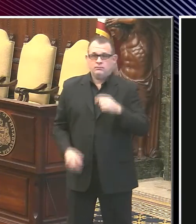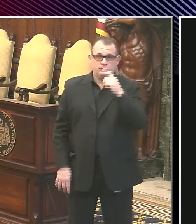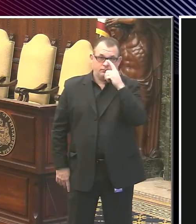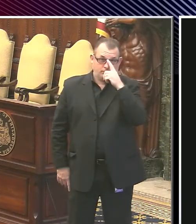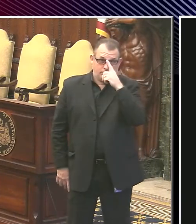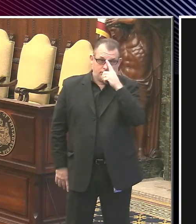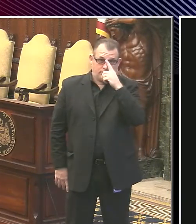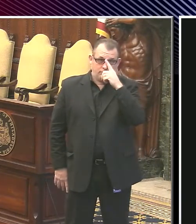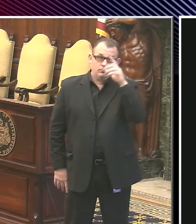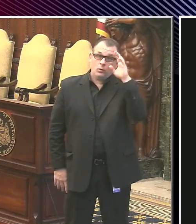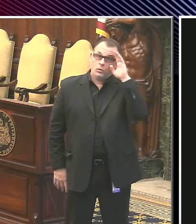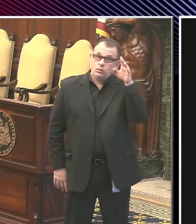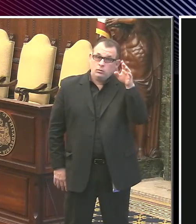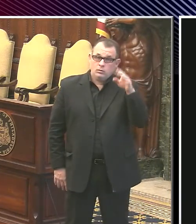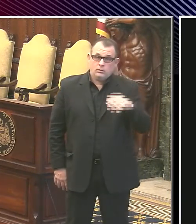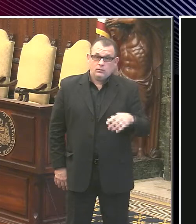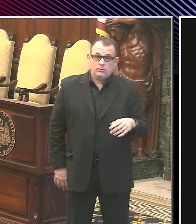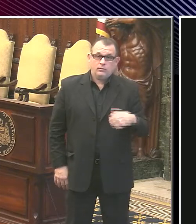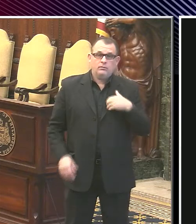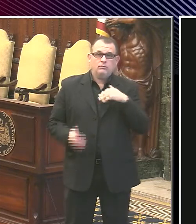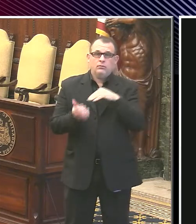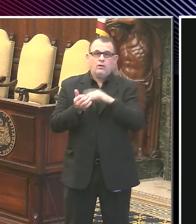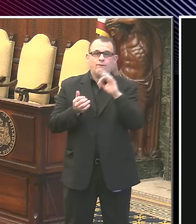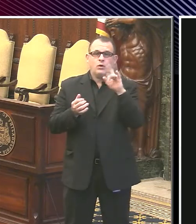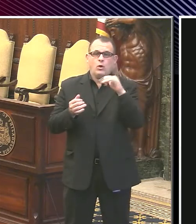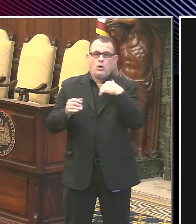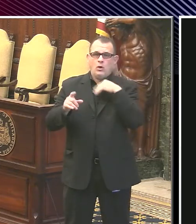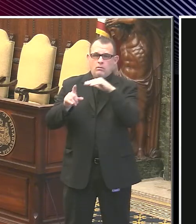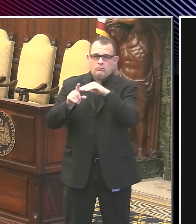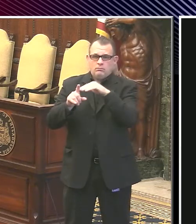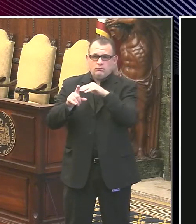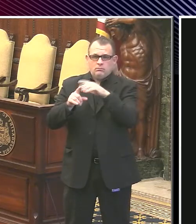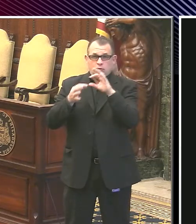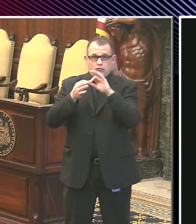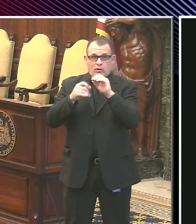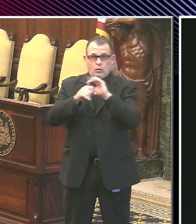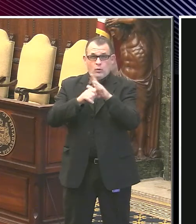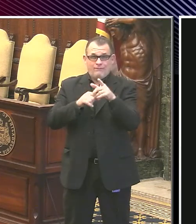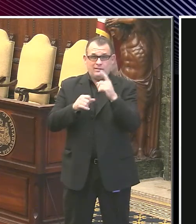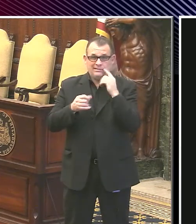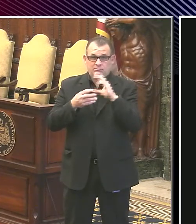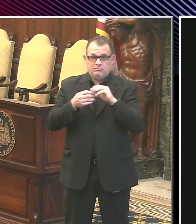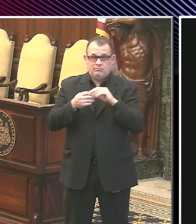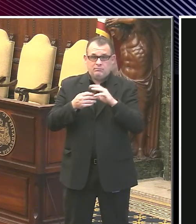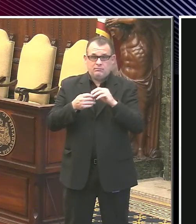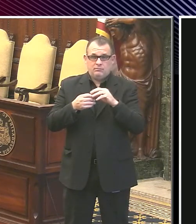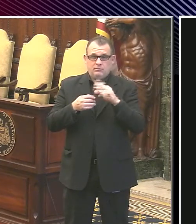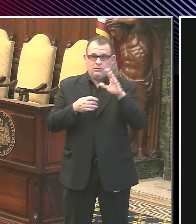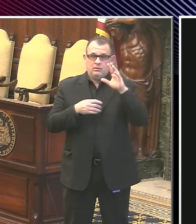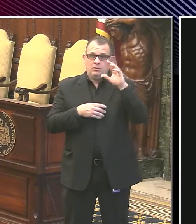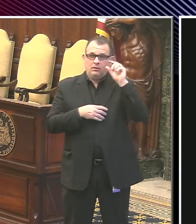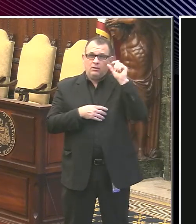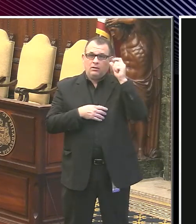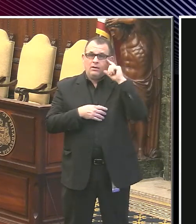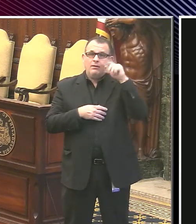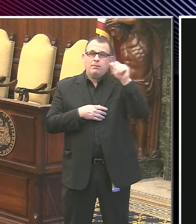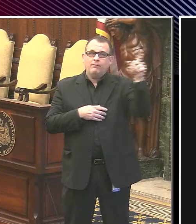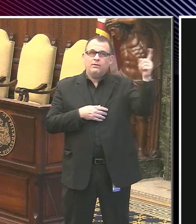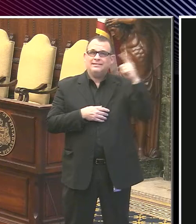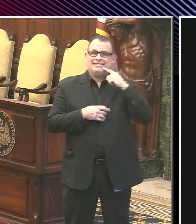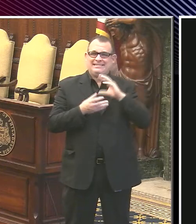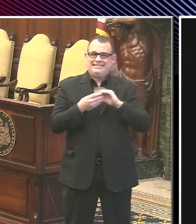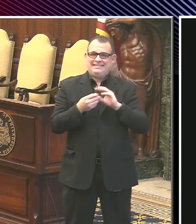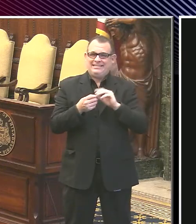Yeah, all for Dr. Farley, 3 for Dr. Farley on COVID. Dr. Farley, yesterday the governor of Pennsylvania said that he may impose